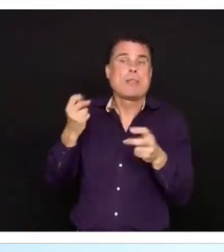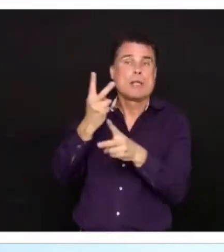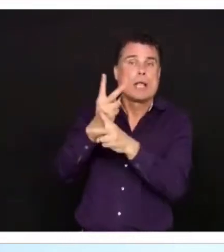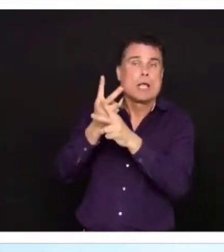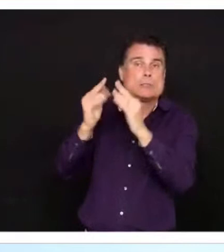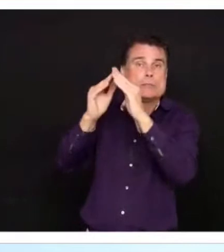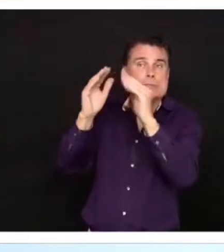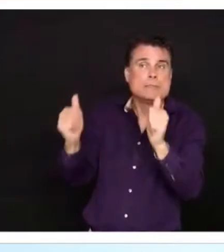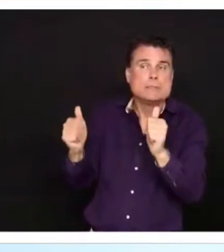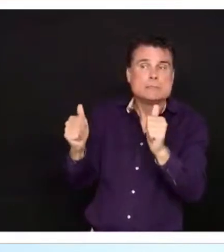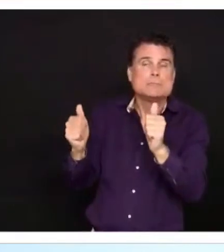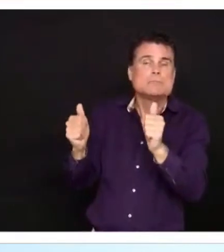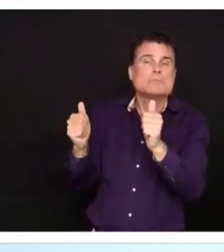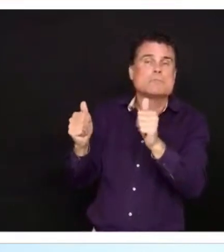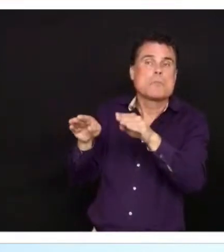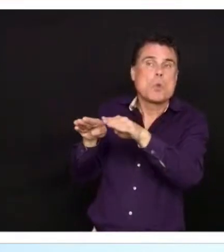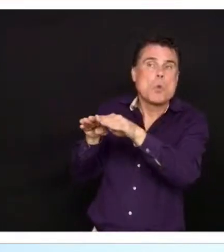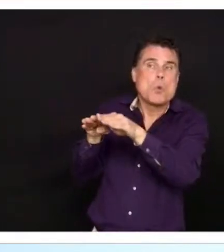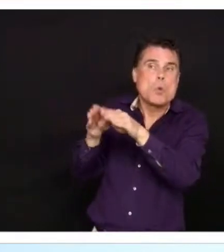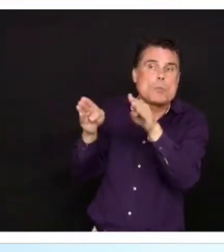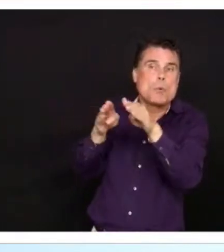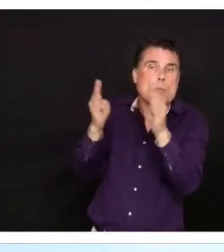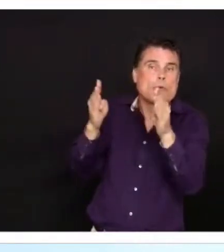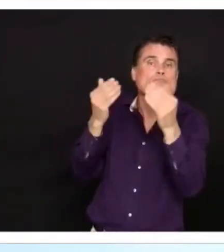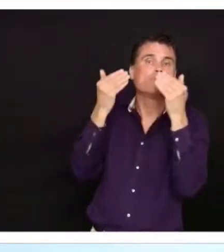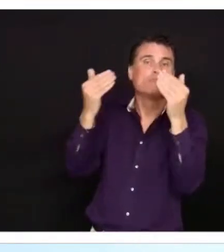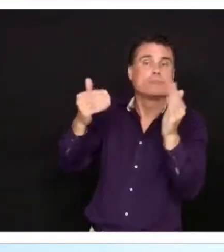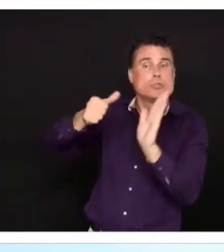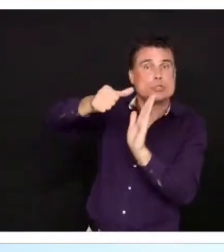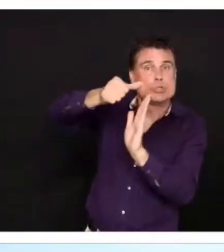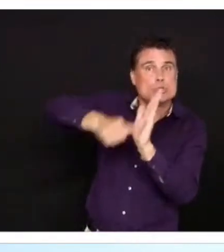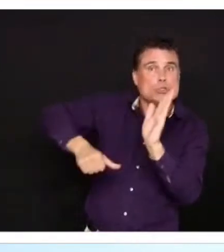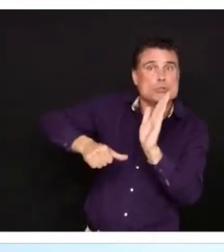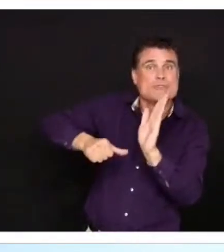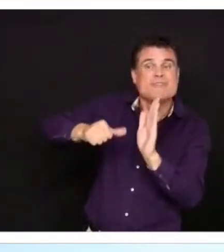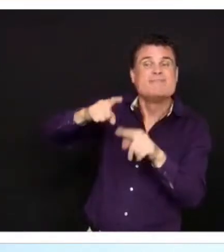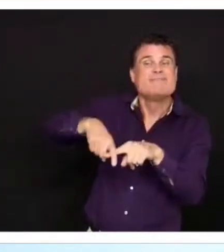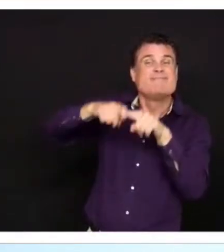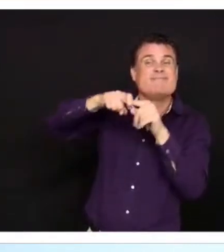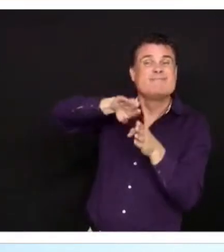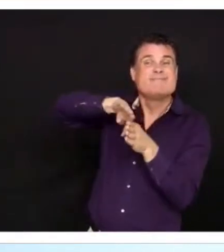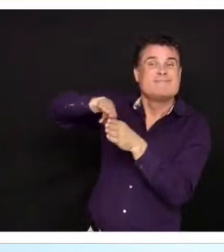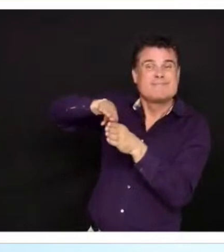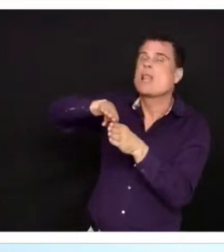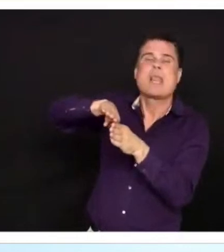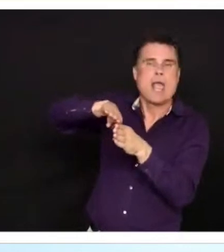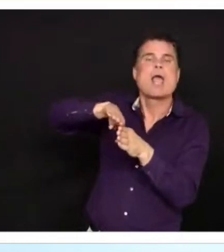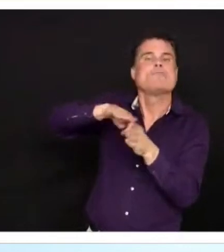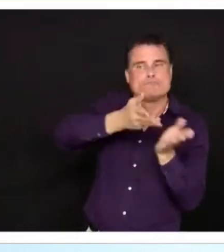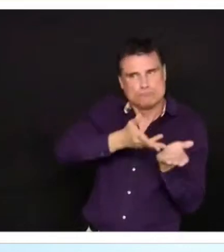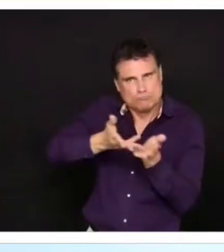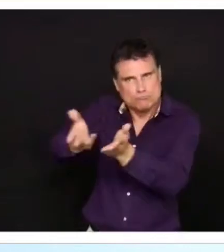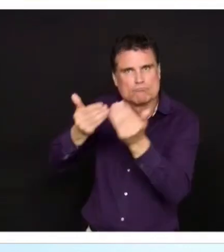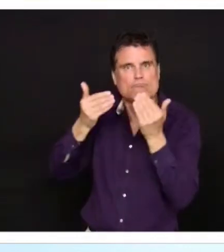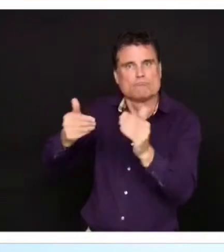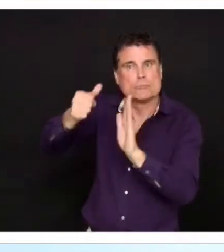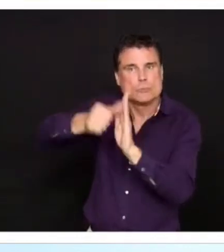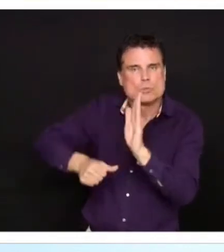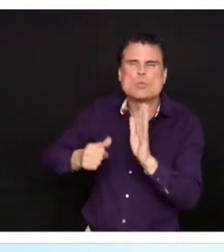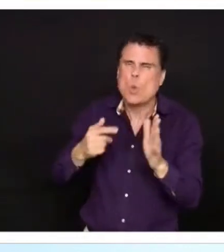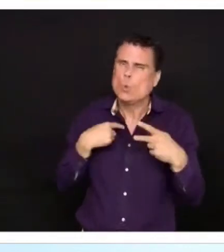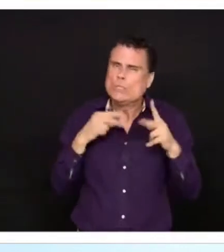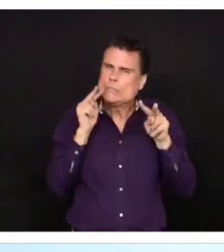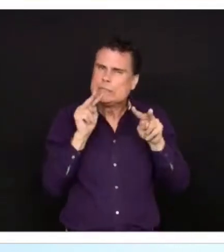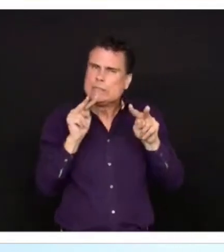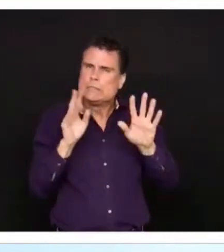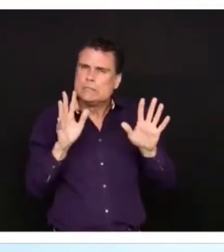the balance of how much contact still protects us in our communities and our families, but allows us to open things